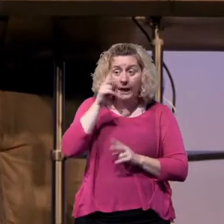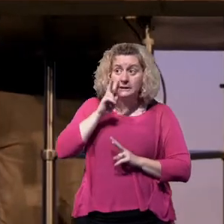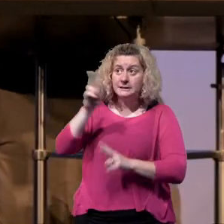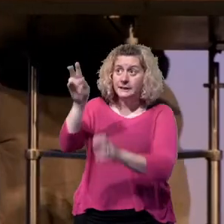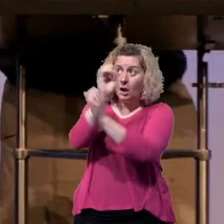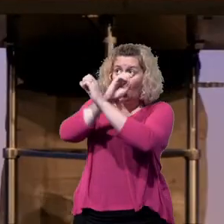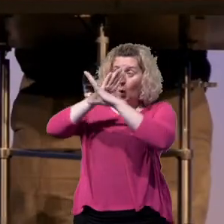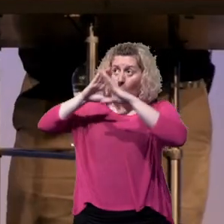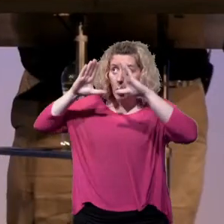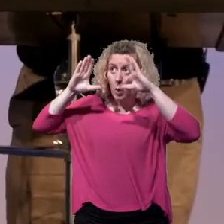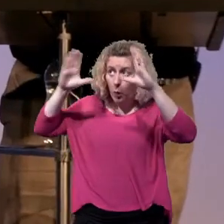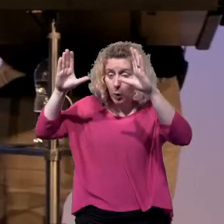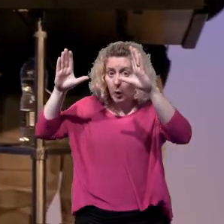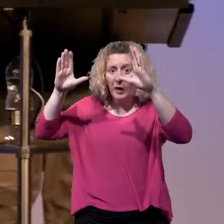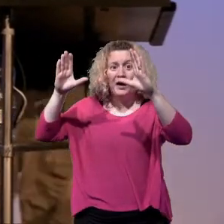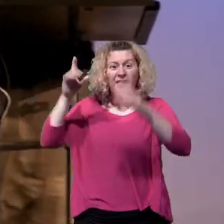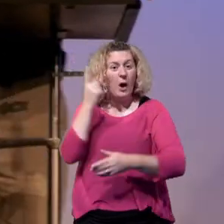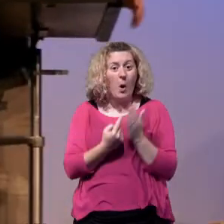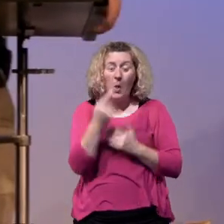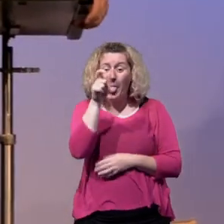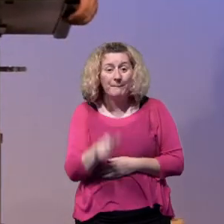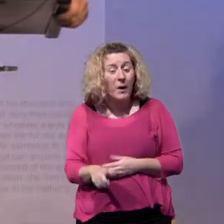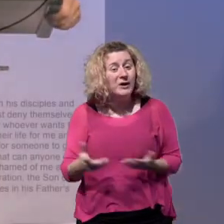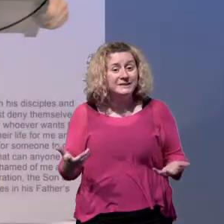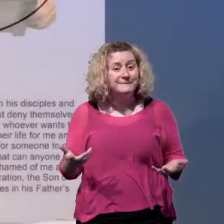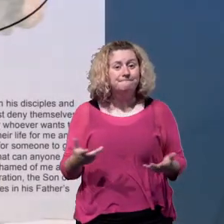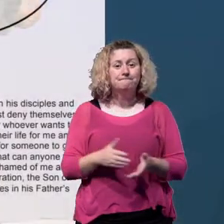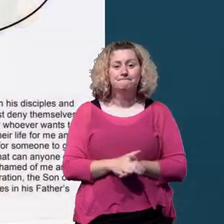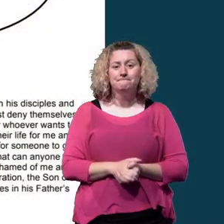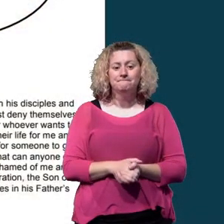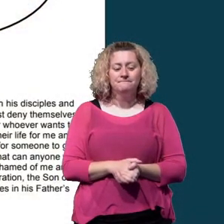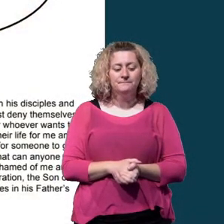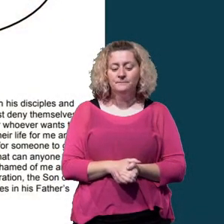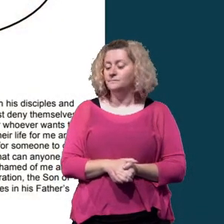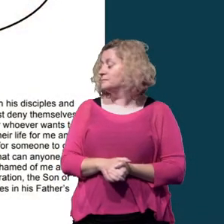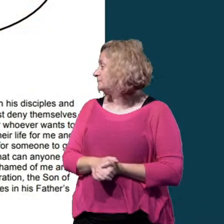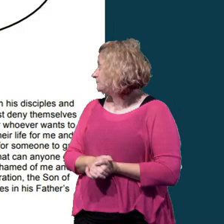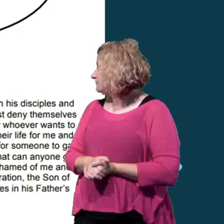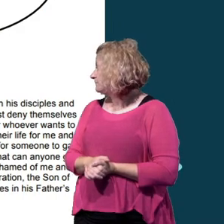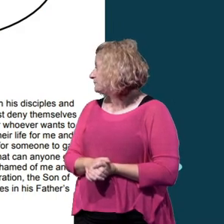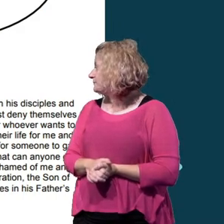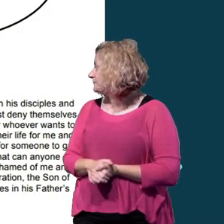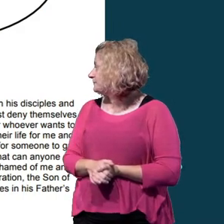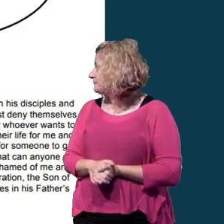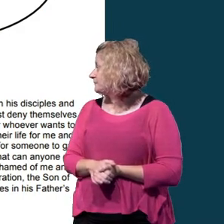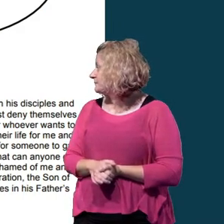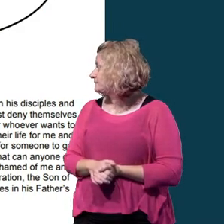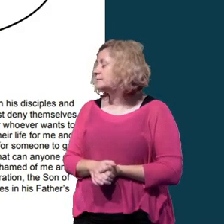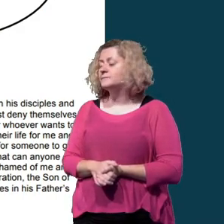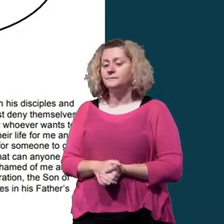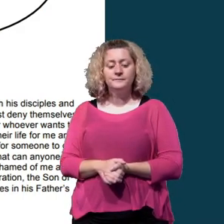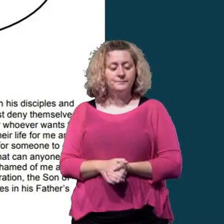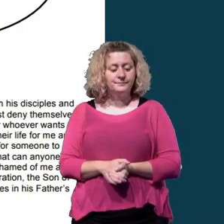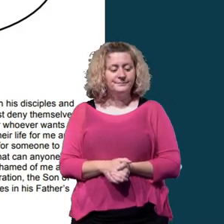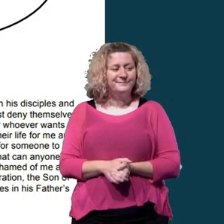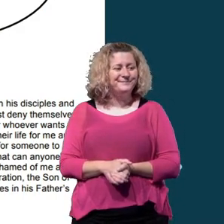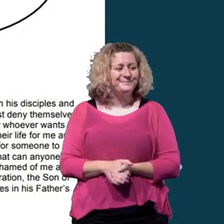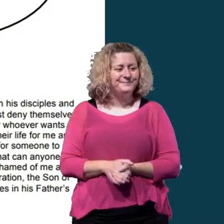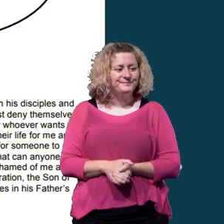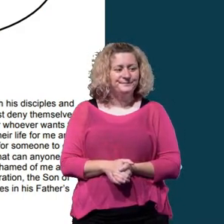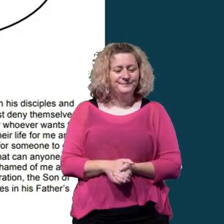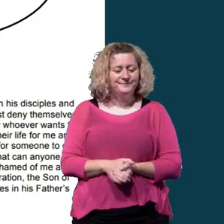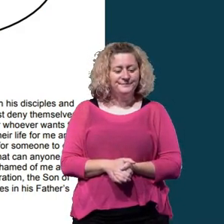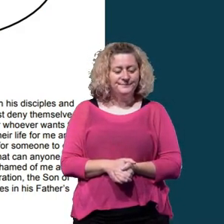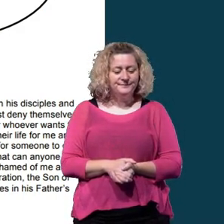end, but not brilliantly. Great. Let's have a look at it together now, and we'll see what this means for leadership.